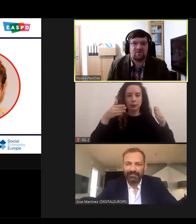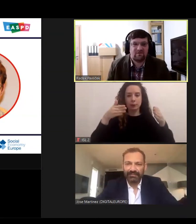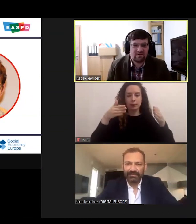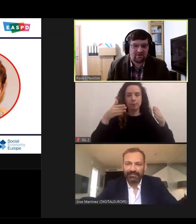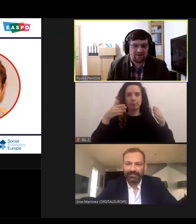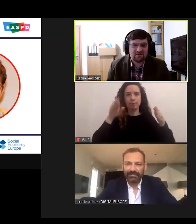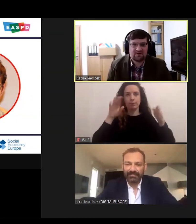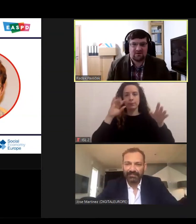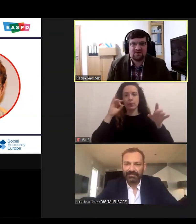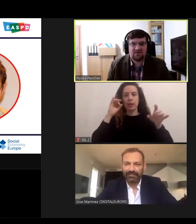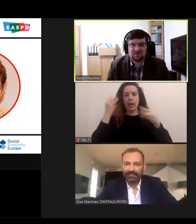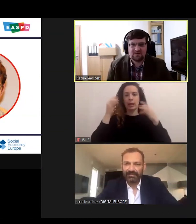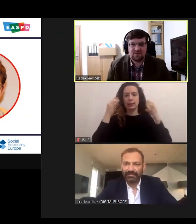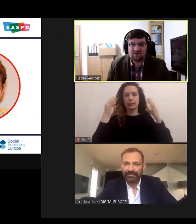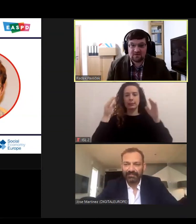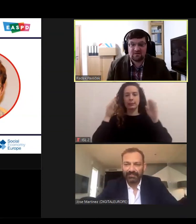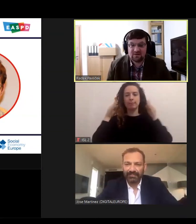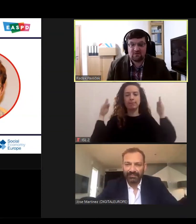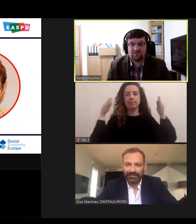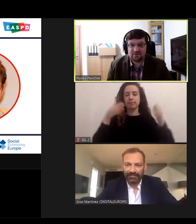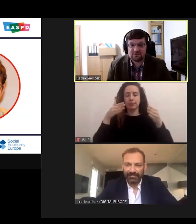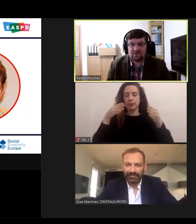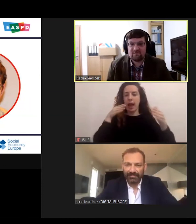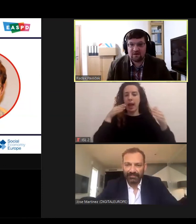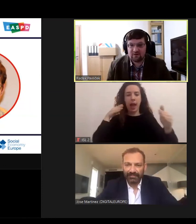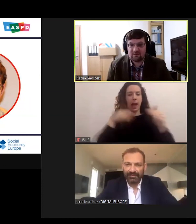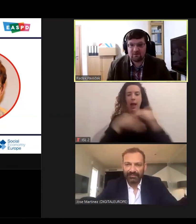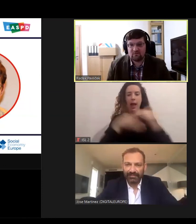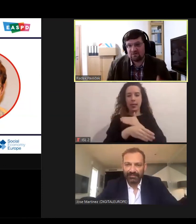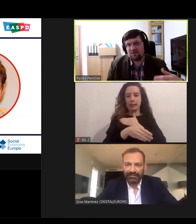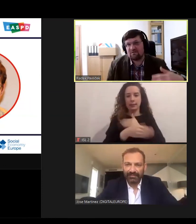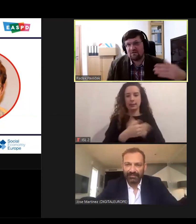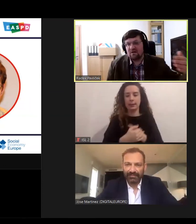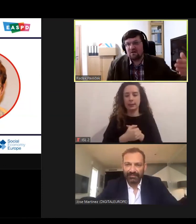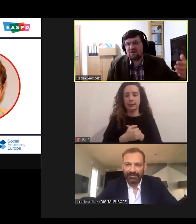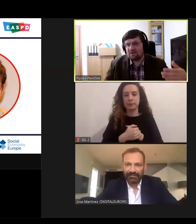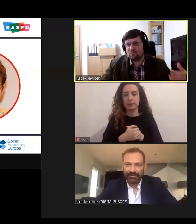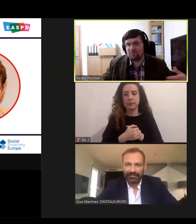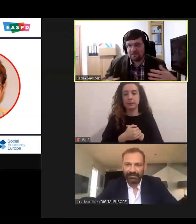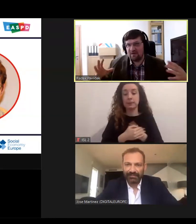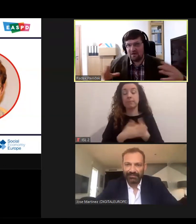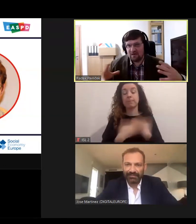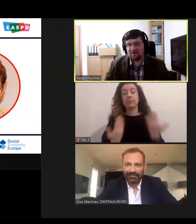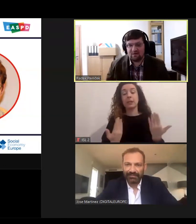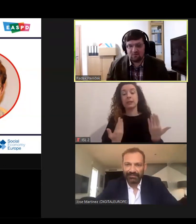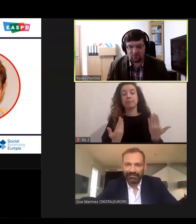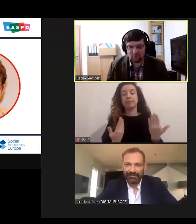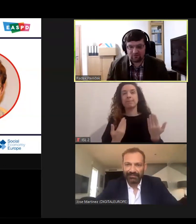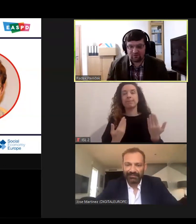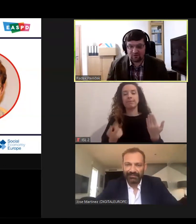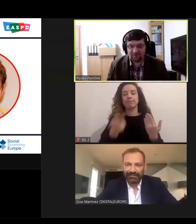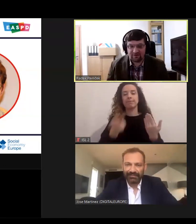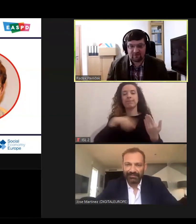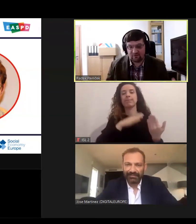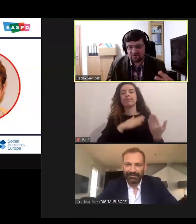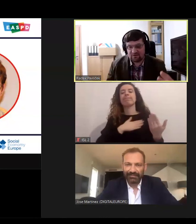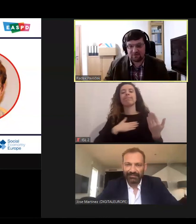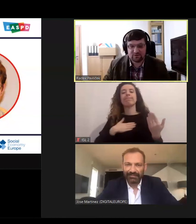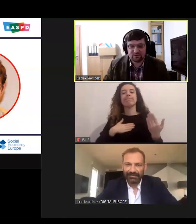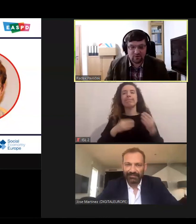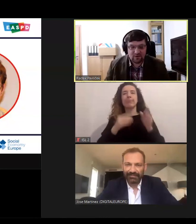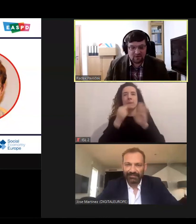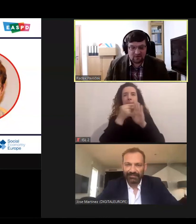would say, very accessible hybrid events as well. So that's what we'd like to offer more,